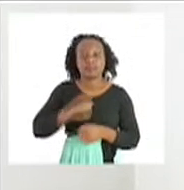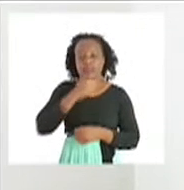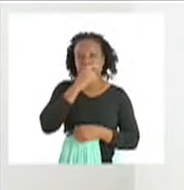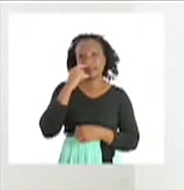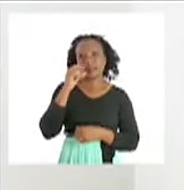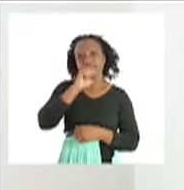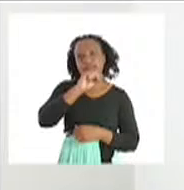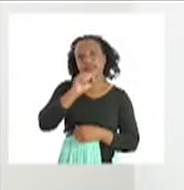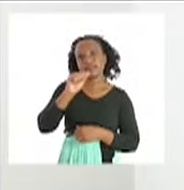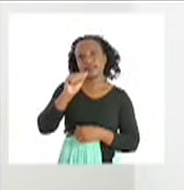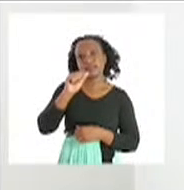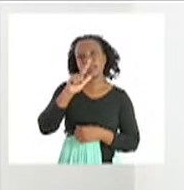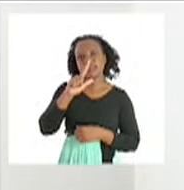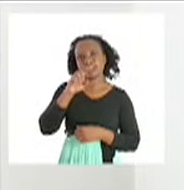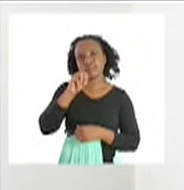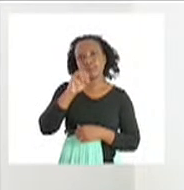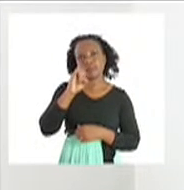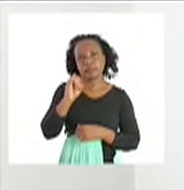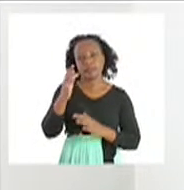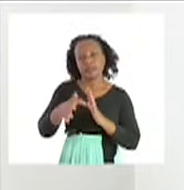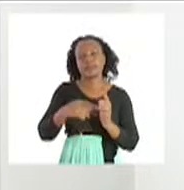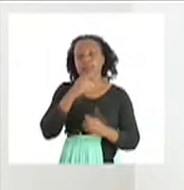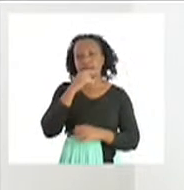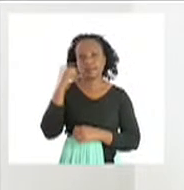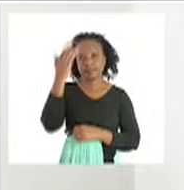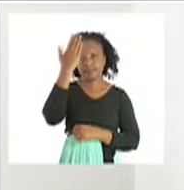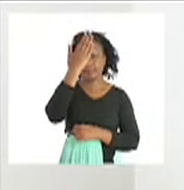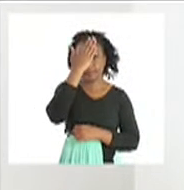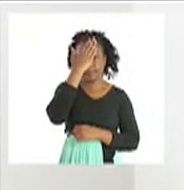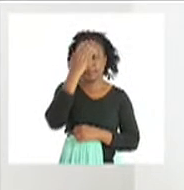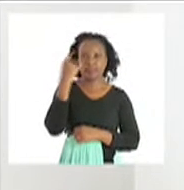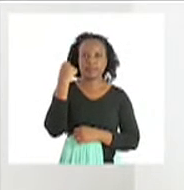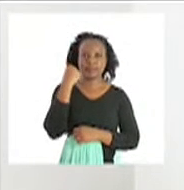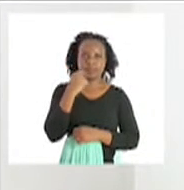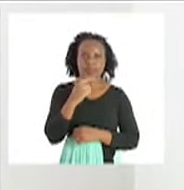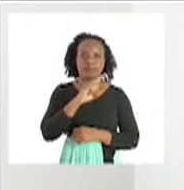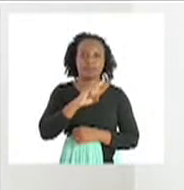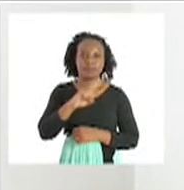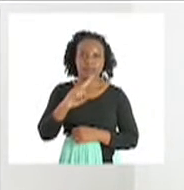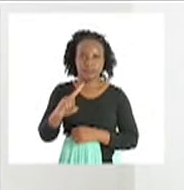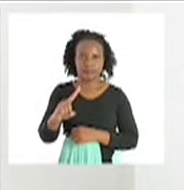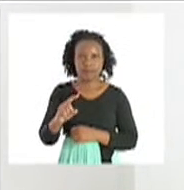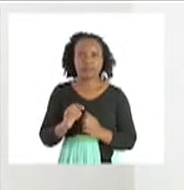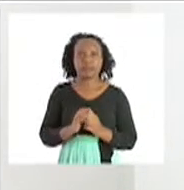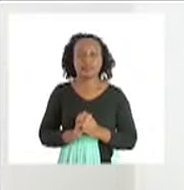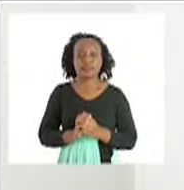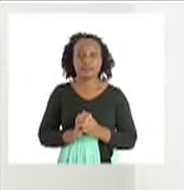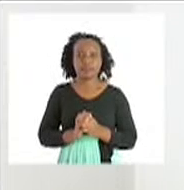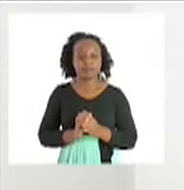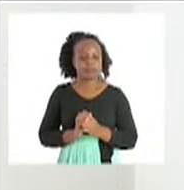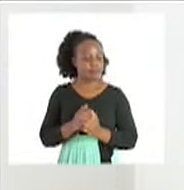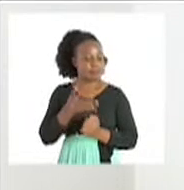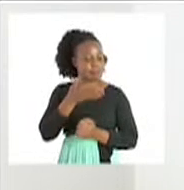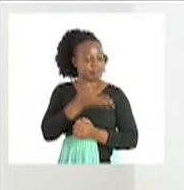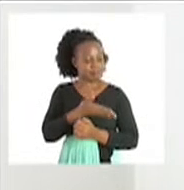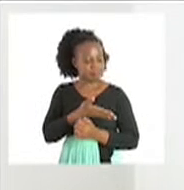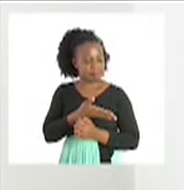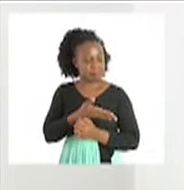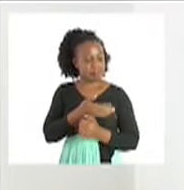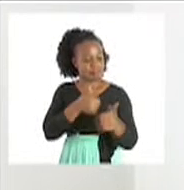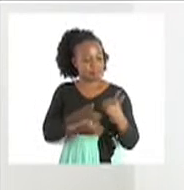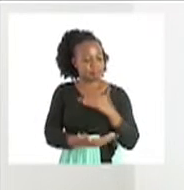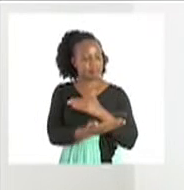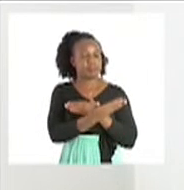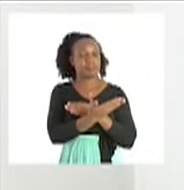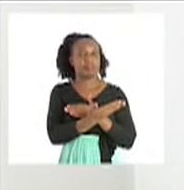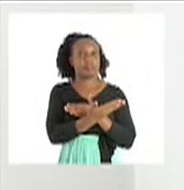is Ngamendunge Namwandi, and I'll be your English teacher for today. In my class, I have Chanel. Chanel, good